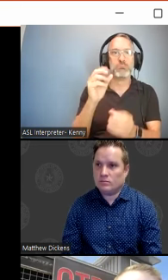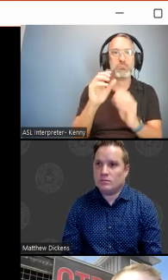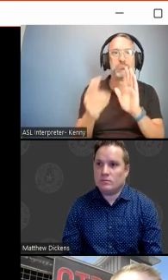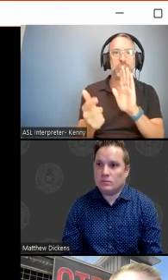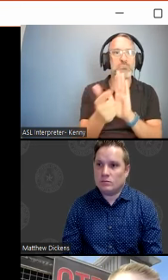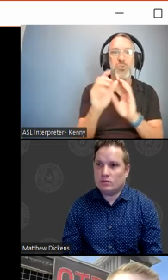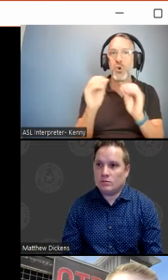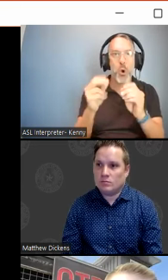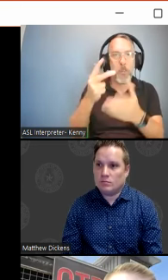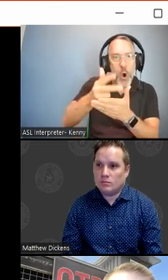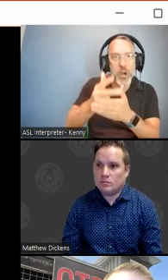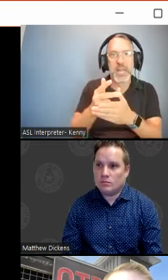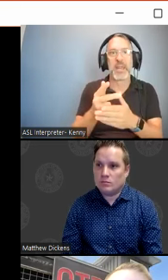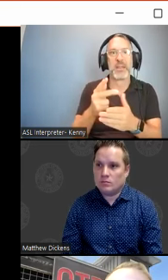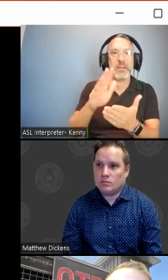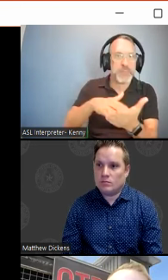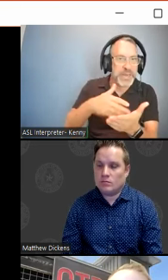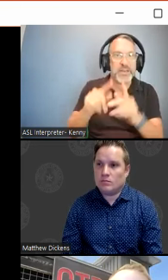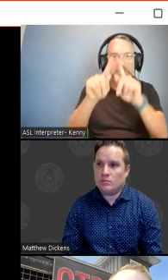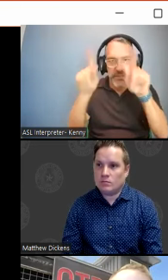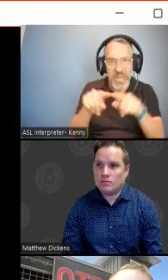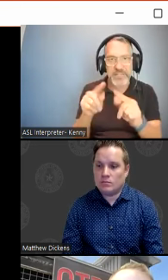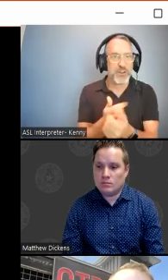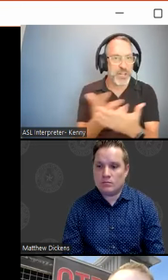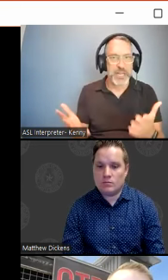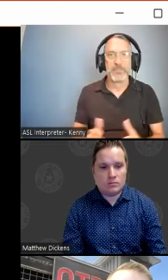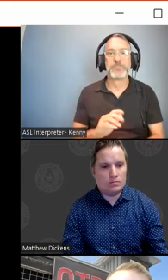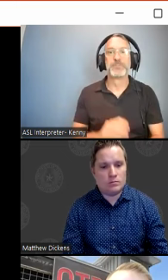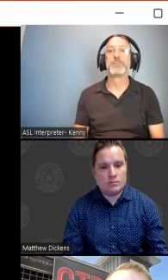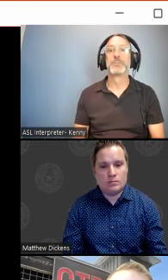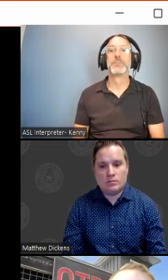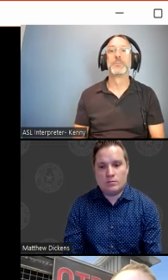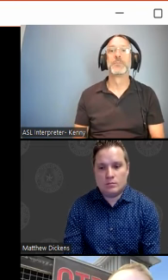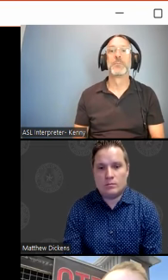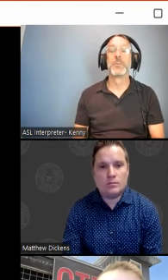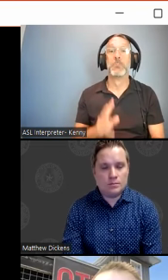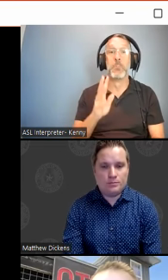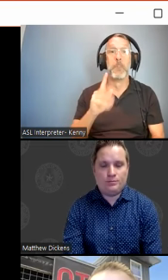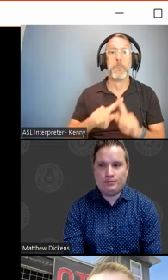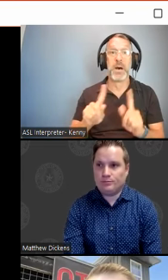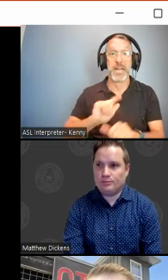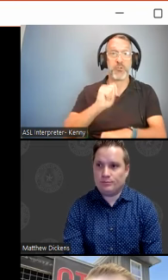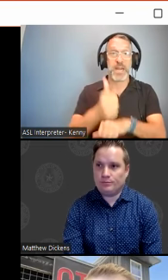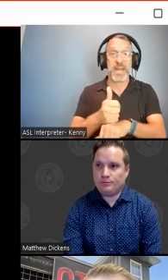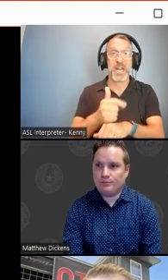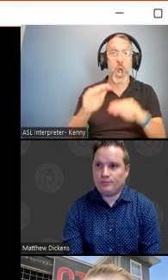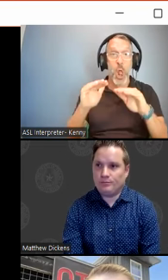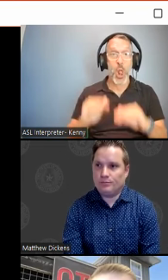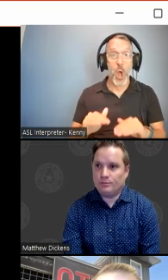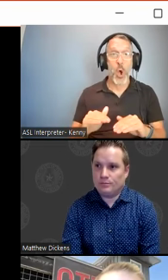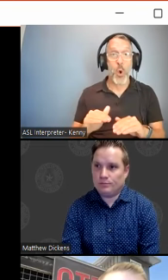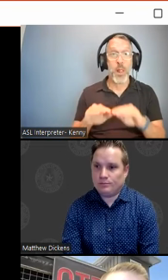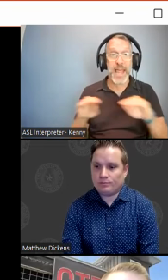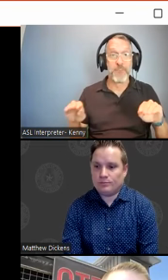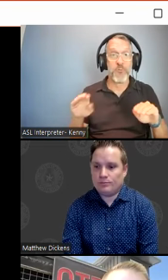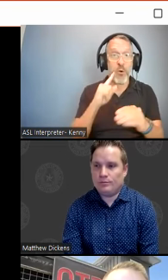the sign, of course, and everything. But it actually created a lower bar for enforcement. And